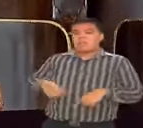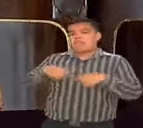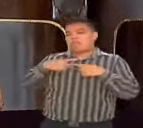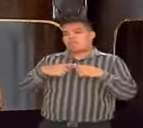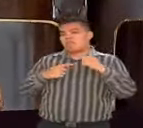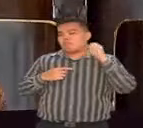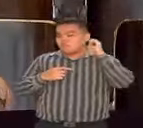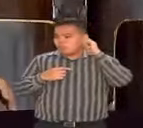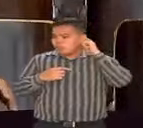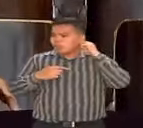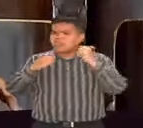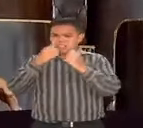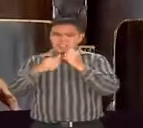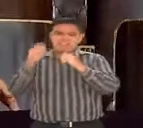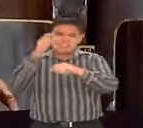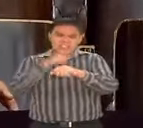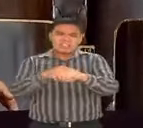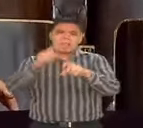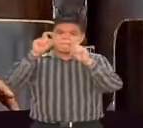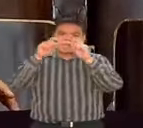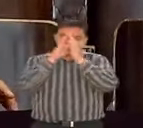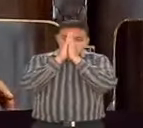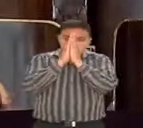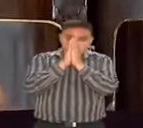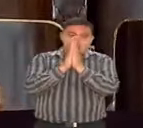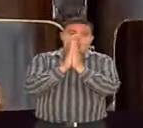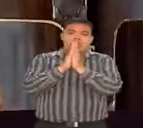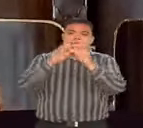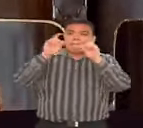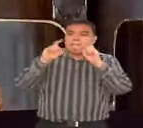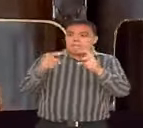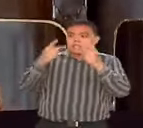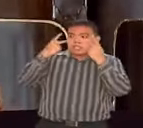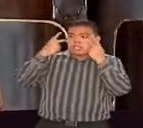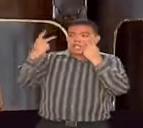life. Every moment, ampo kita, bantay kita.